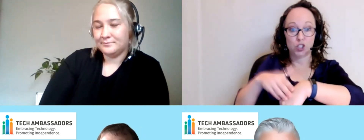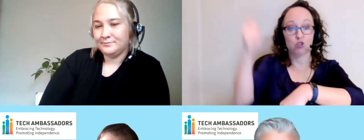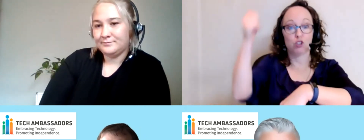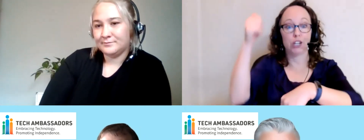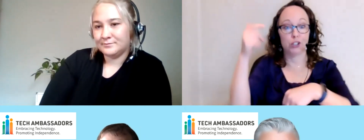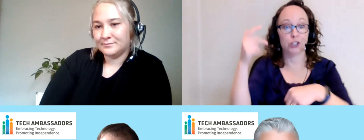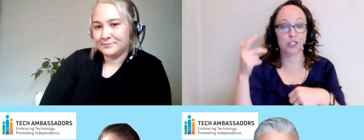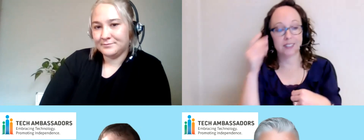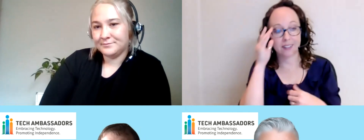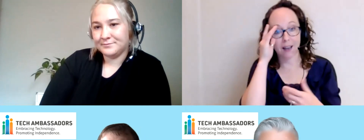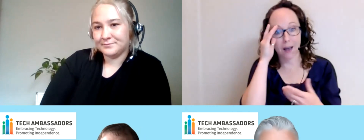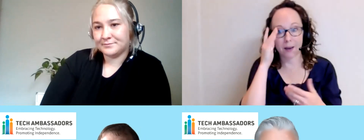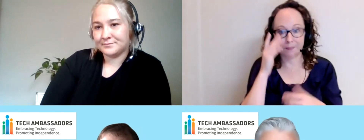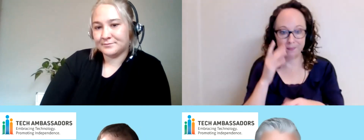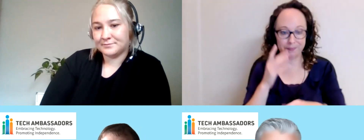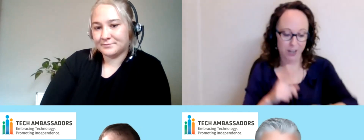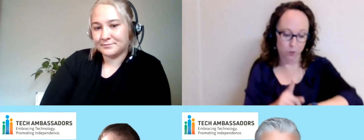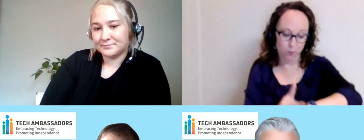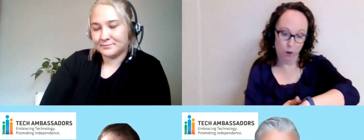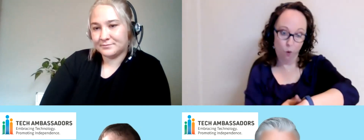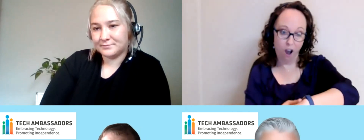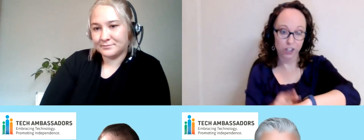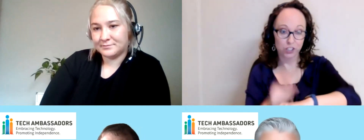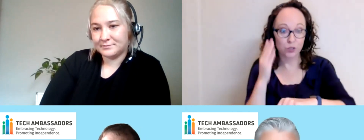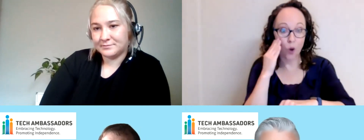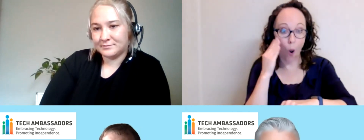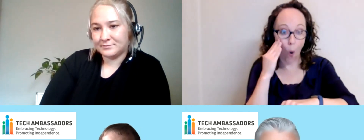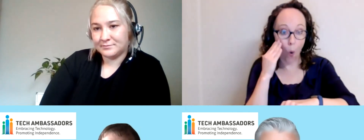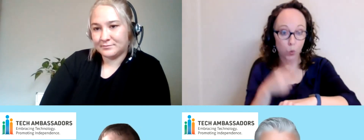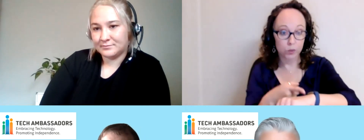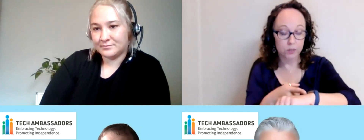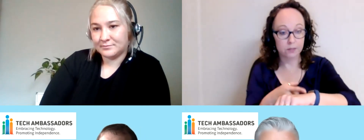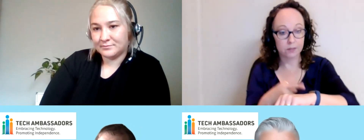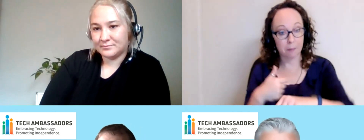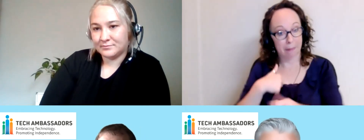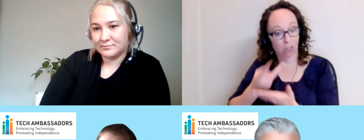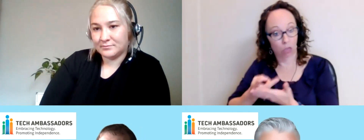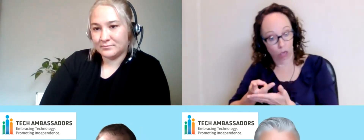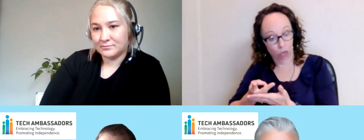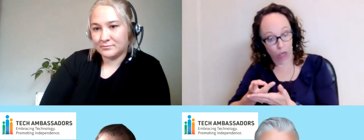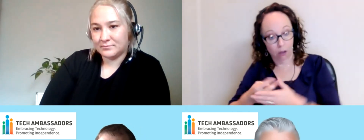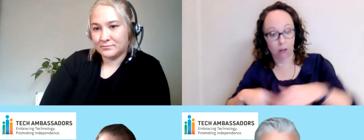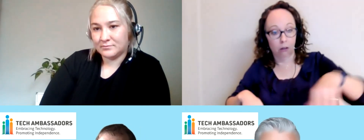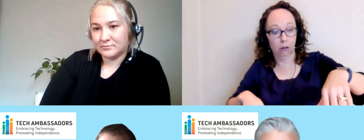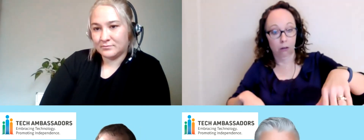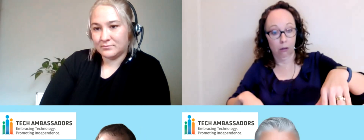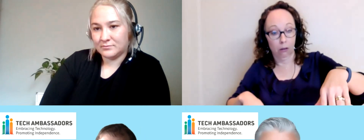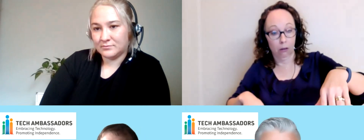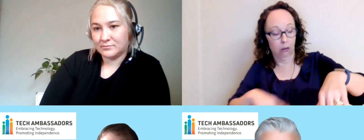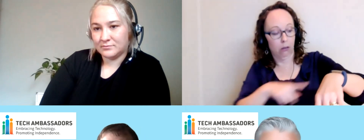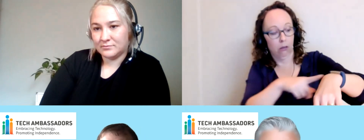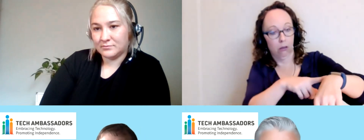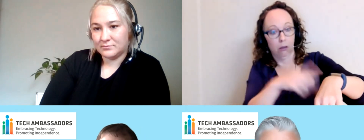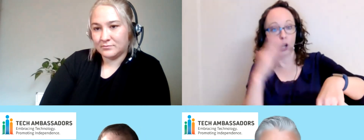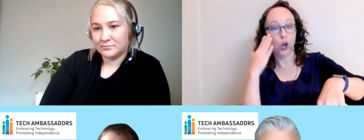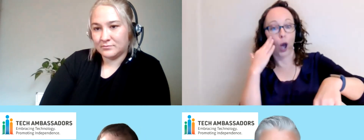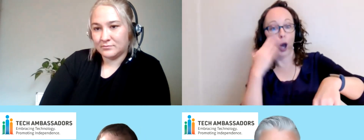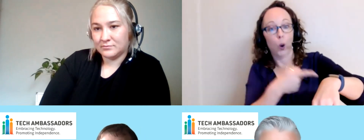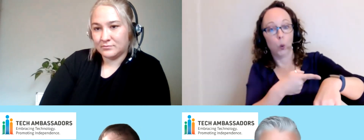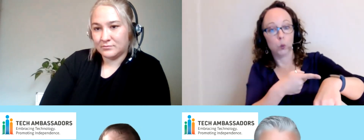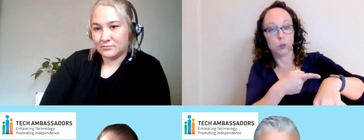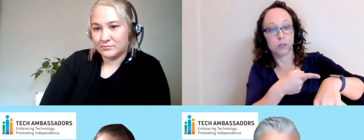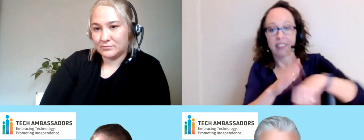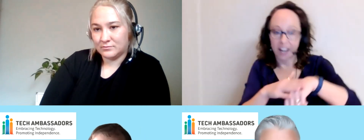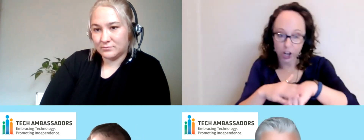like watch again if I don't move within a minute, and alert people